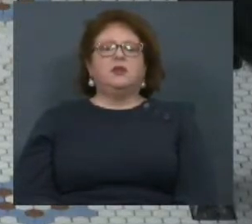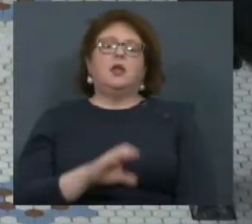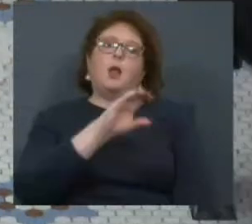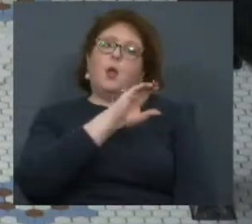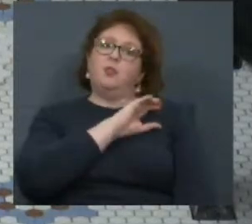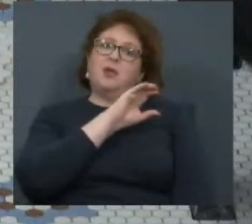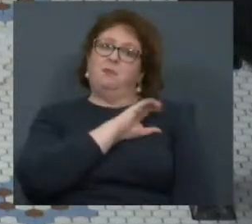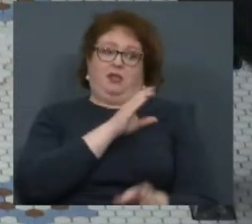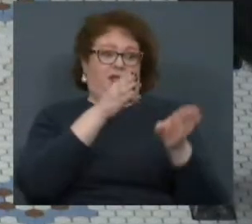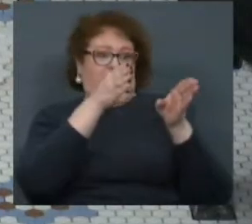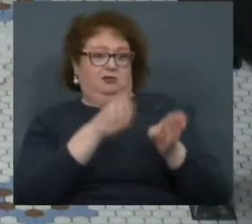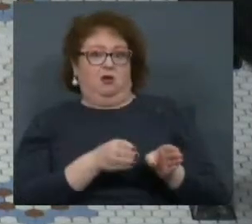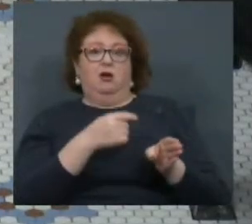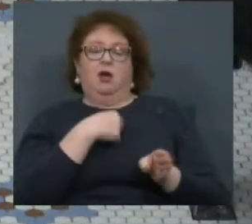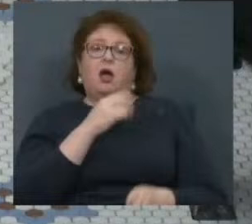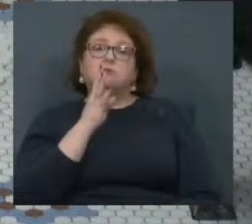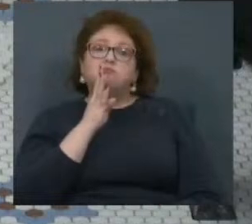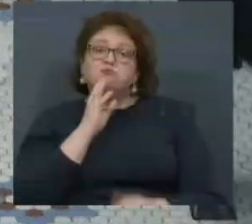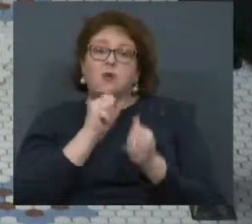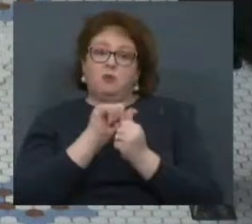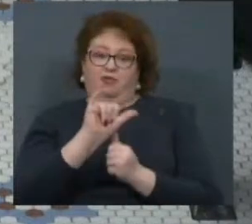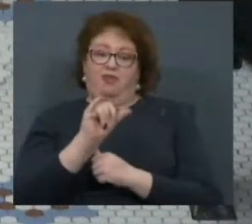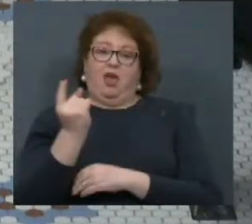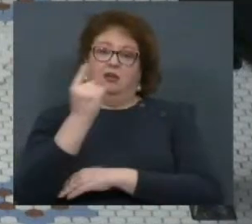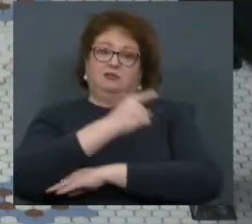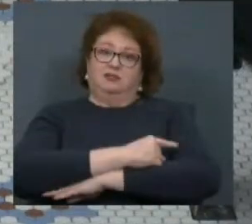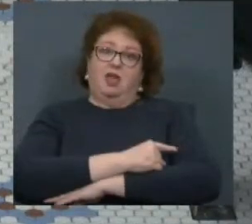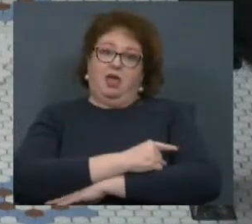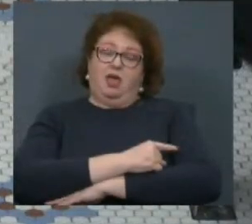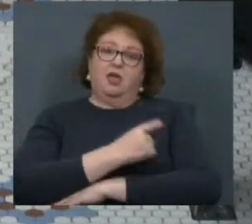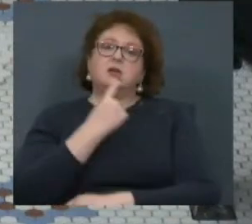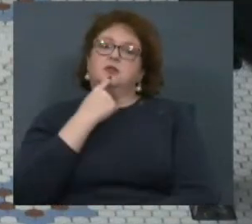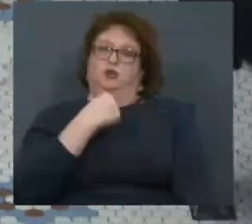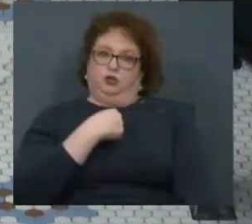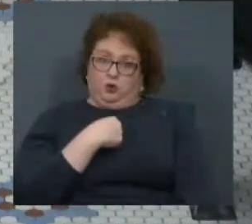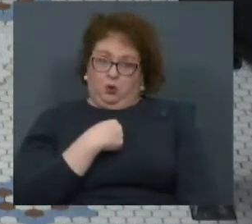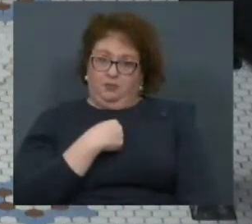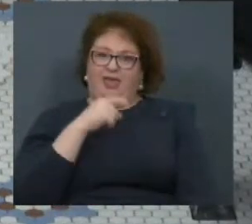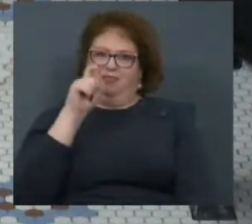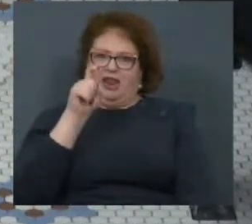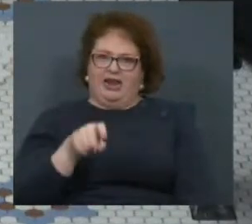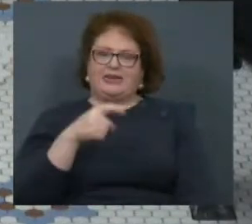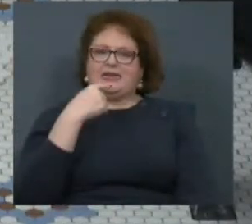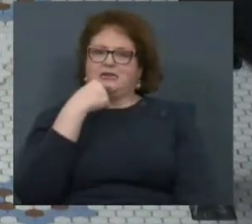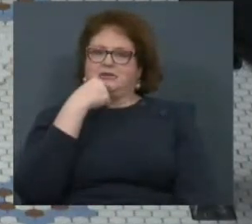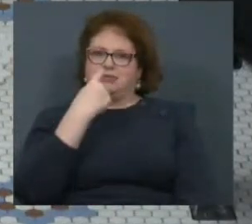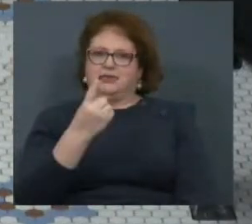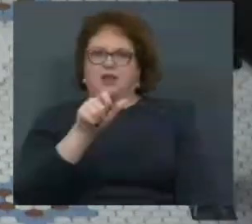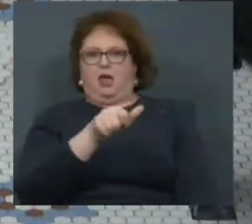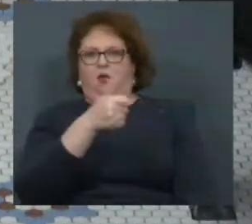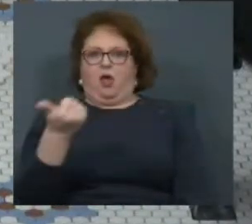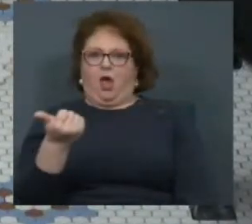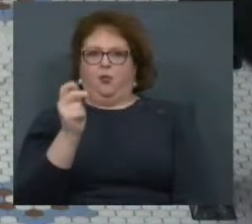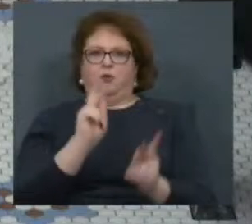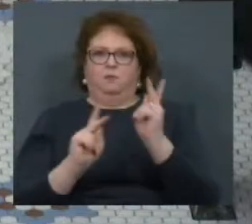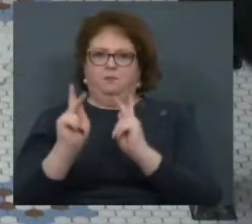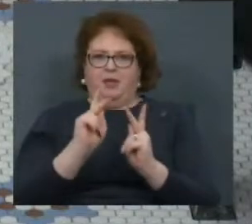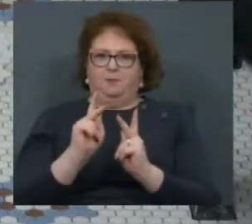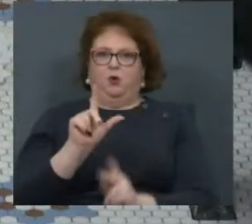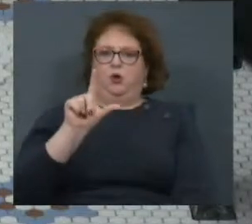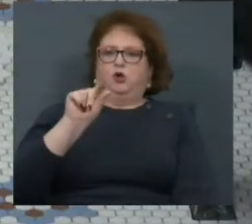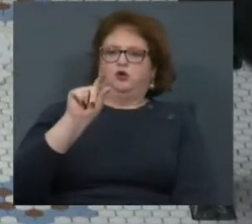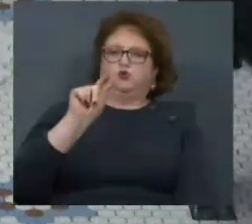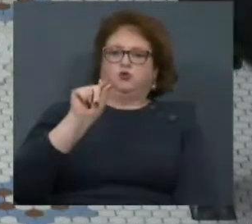I spoke to that day told me to tell others that it took 20 rings for 911